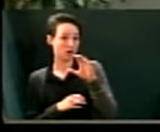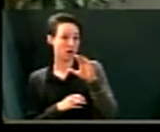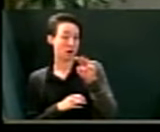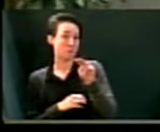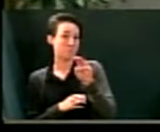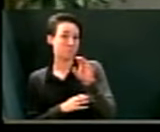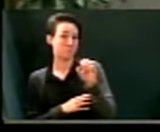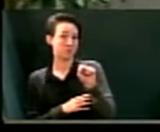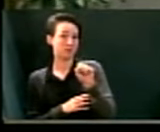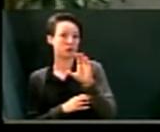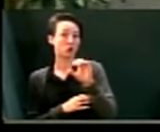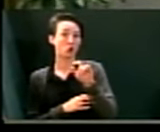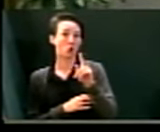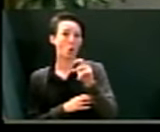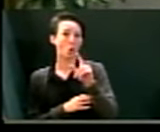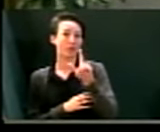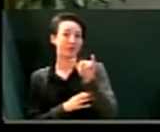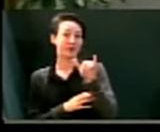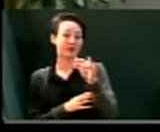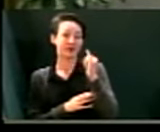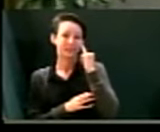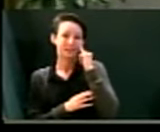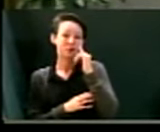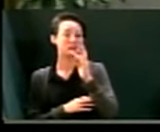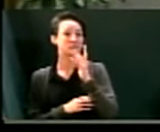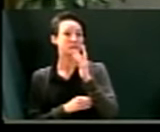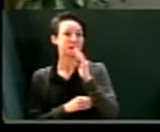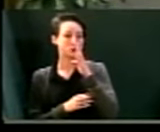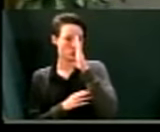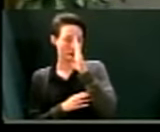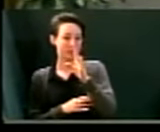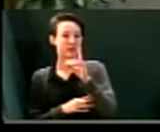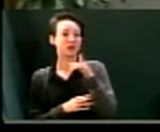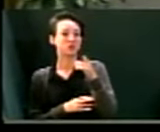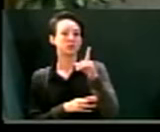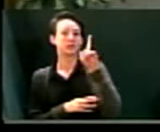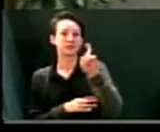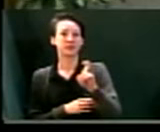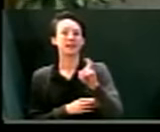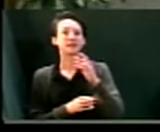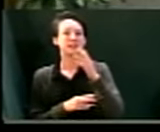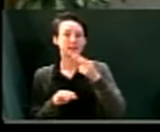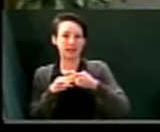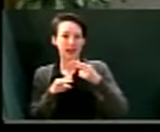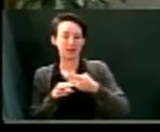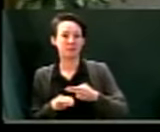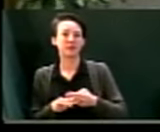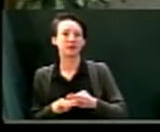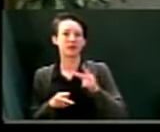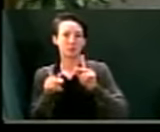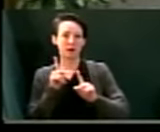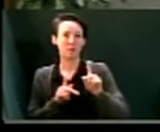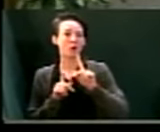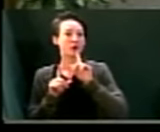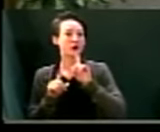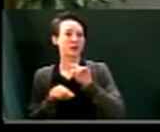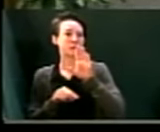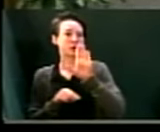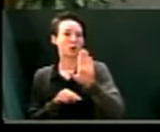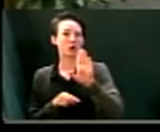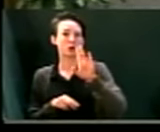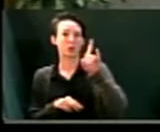sure what that rules are, then she's going to have names to go into the record of the teachers that are answering your